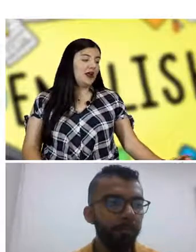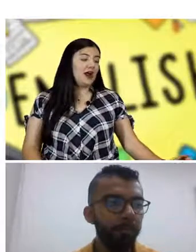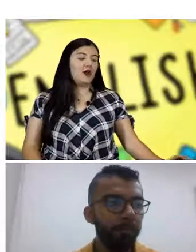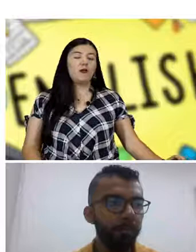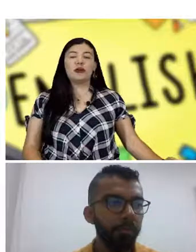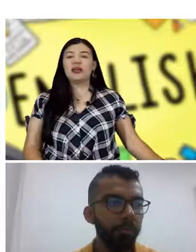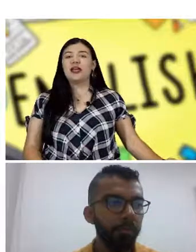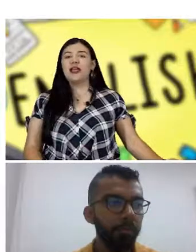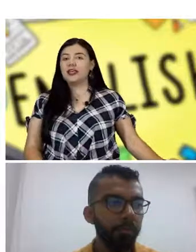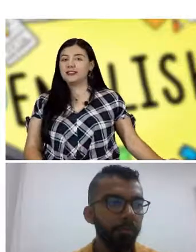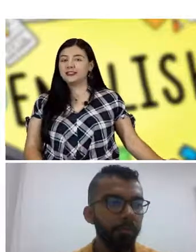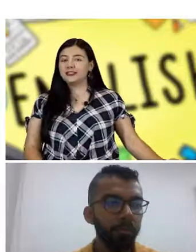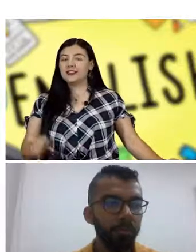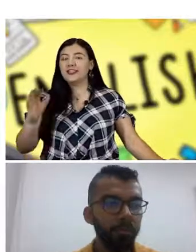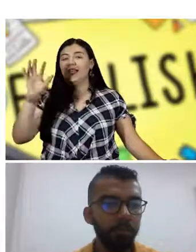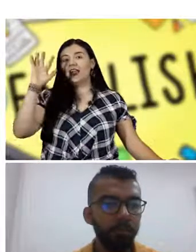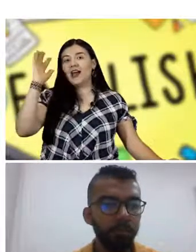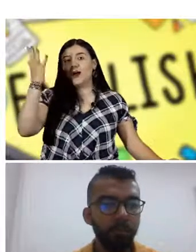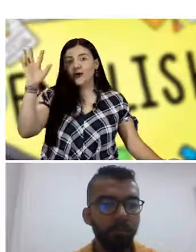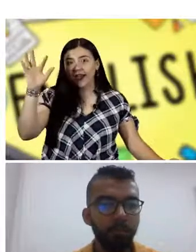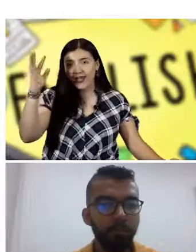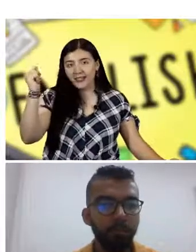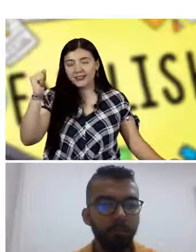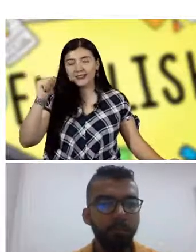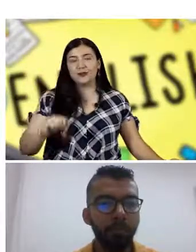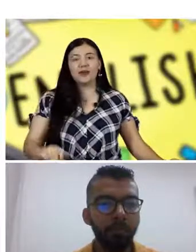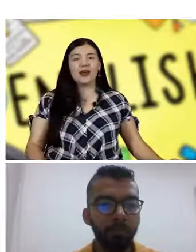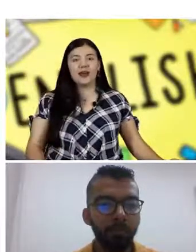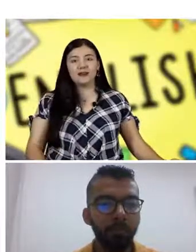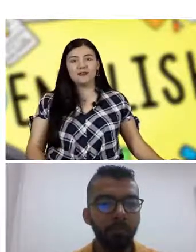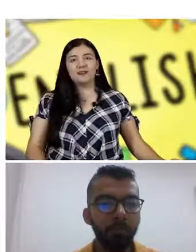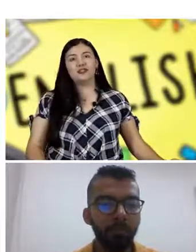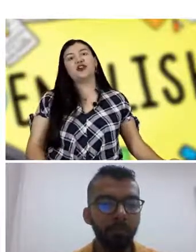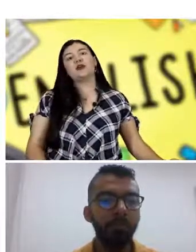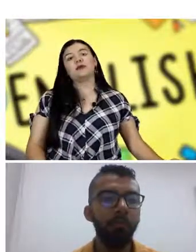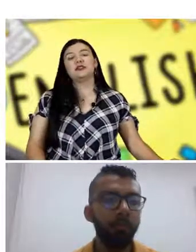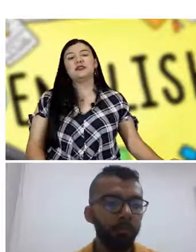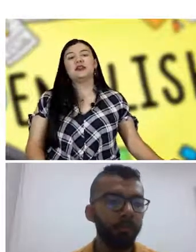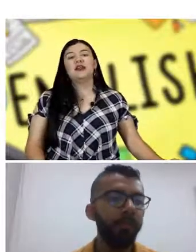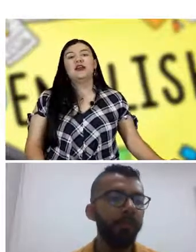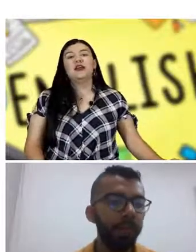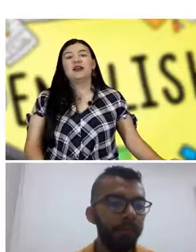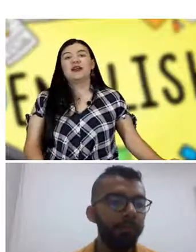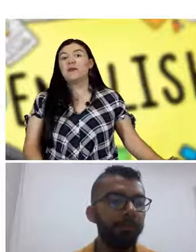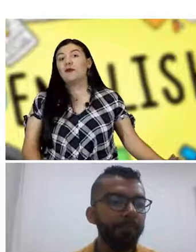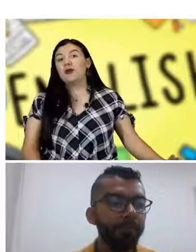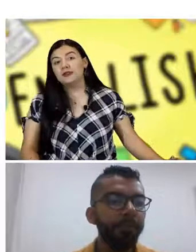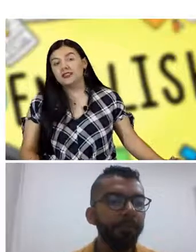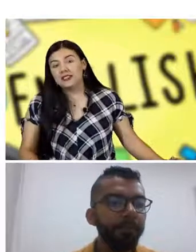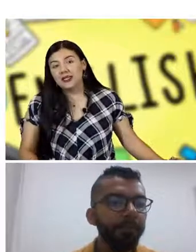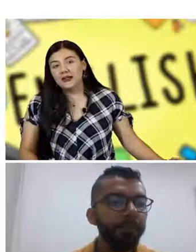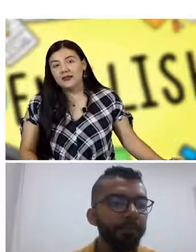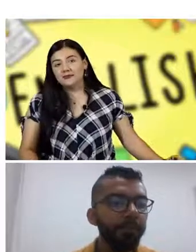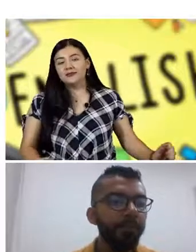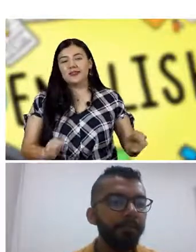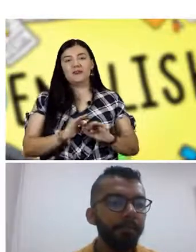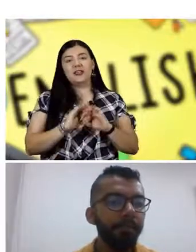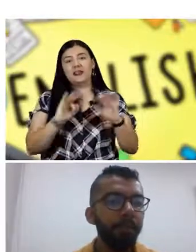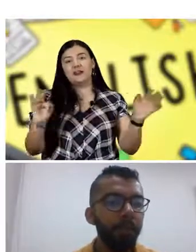in our hands. In our hands, we have germs. ¿Qué podemos